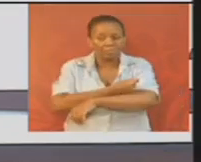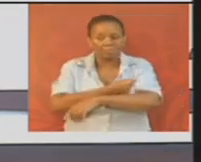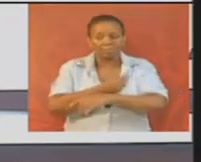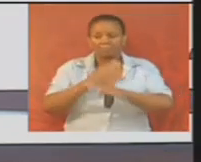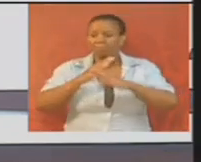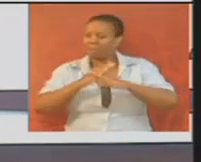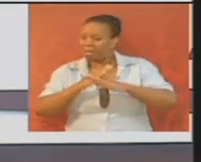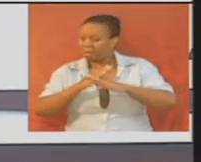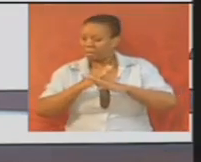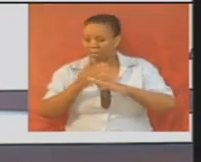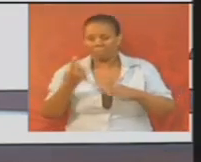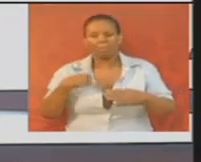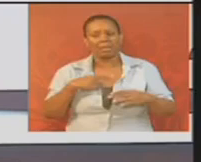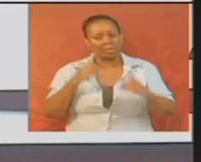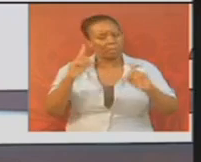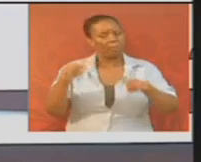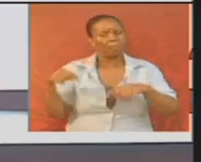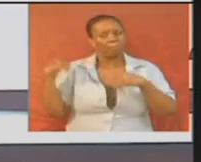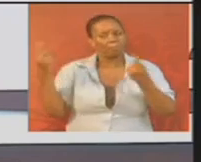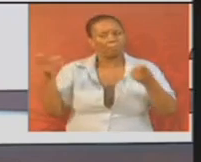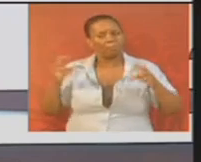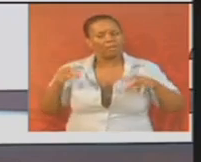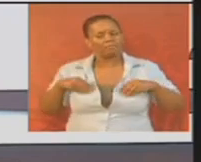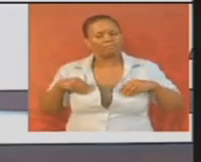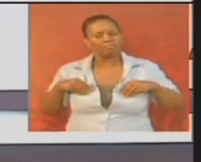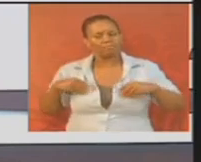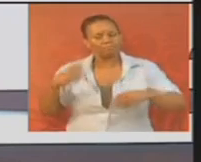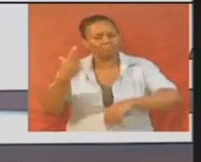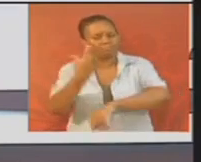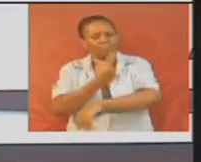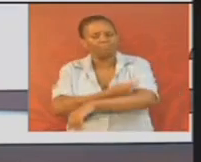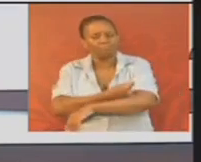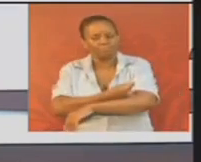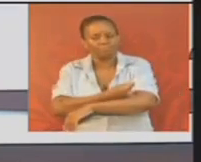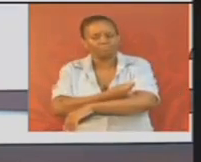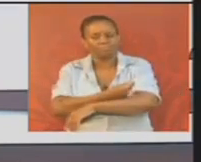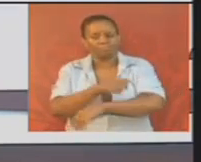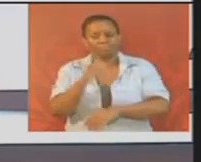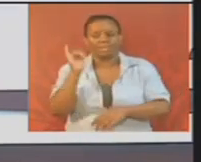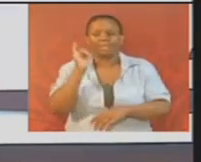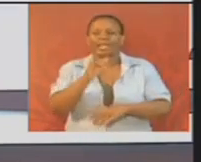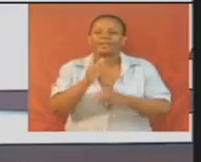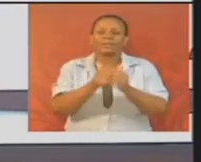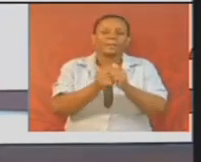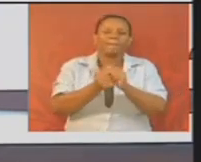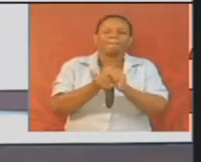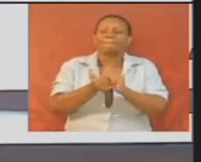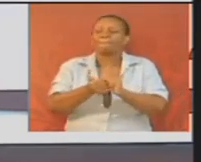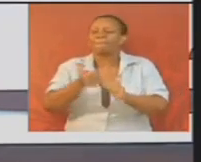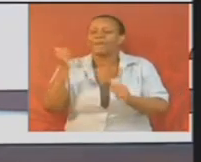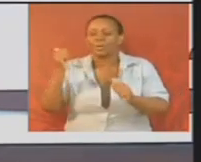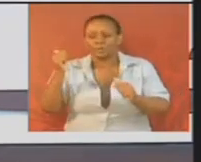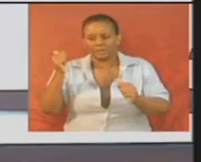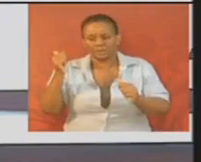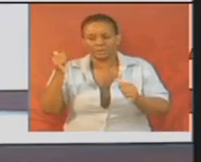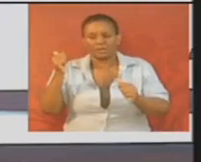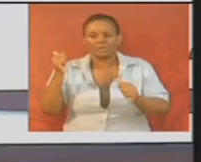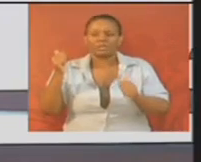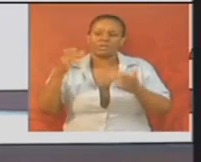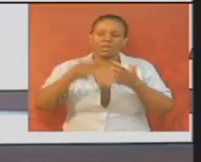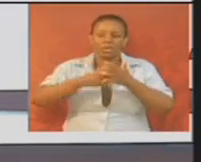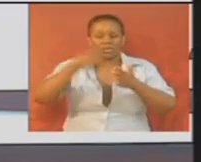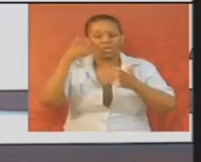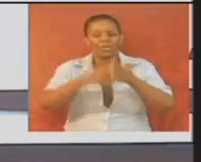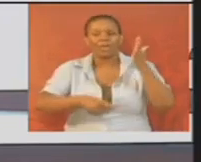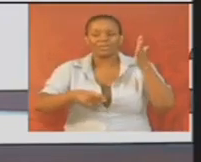WHO as the single most cost-effective method in the combat of vaccine-preventable diseases.